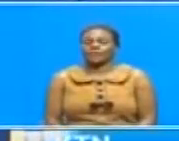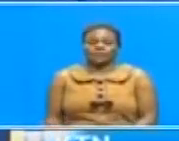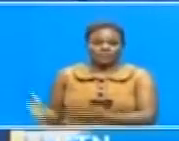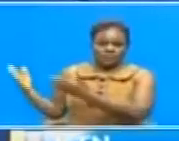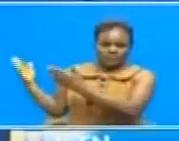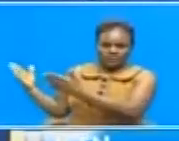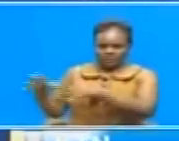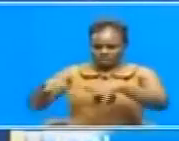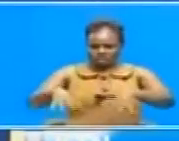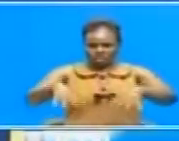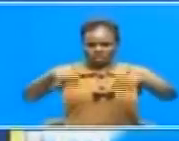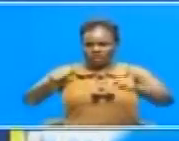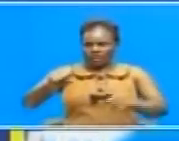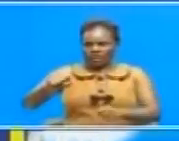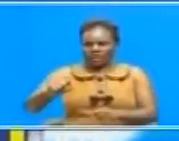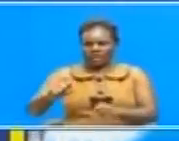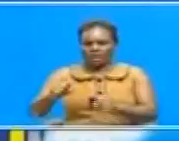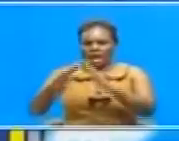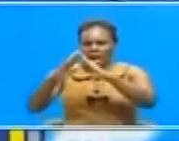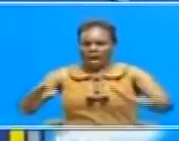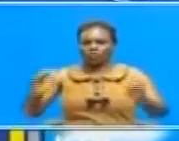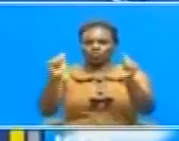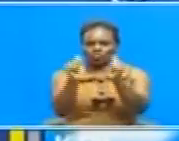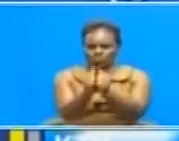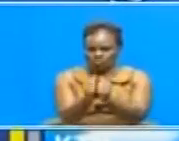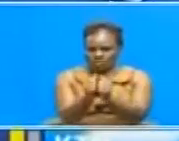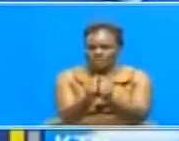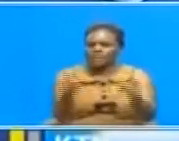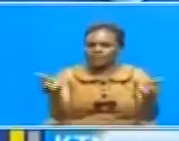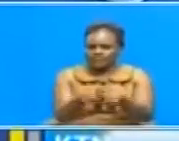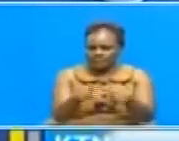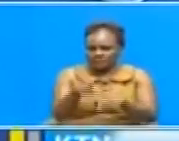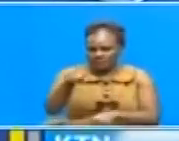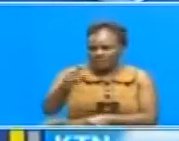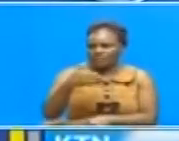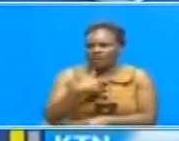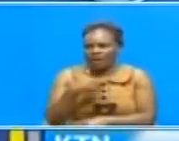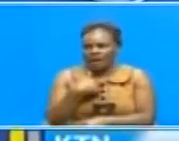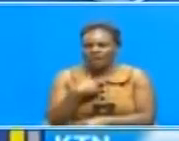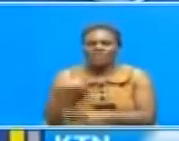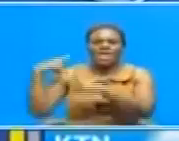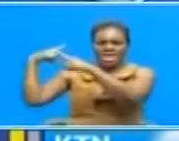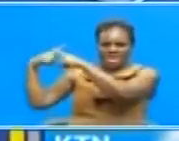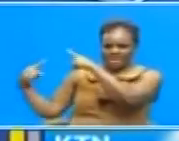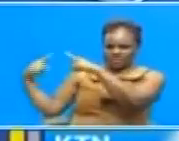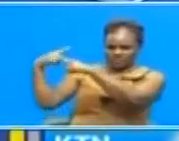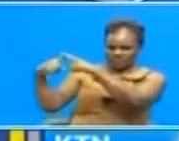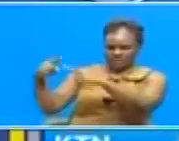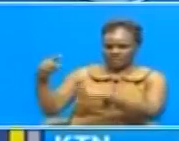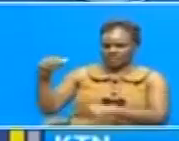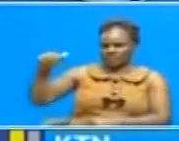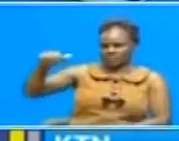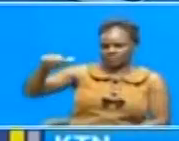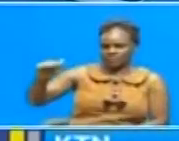is the chairman of the Nyumba Kumi Initiative, but you have also had quite a lot of experience in provincial administration.